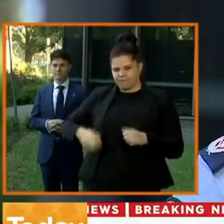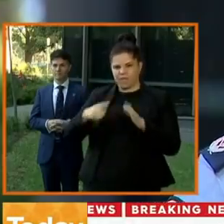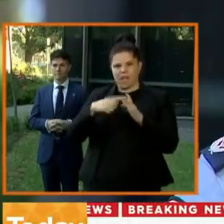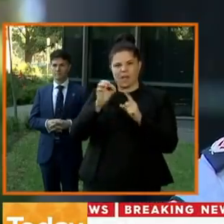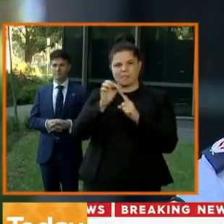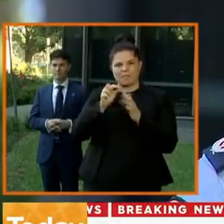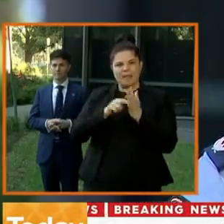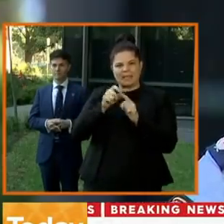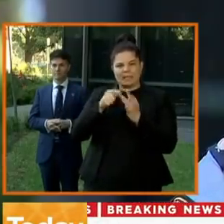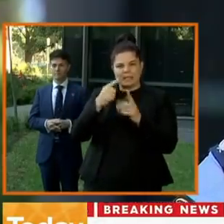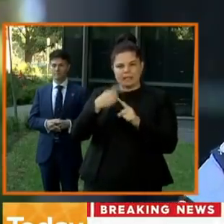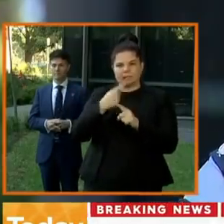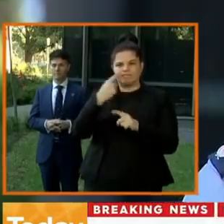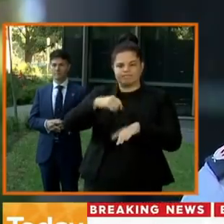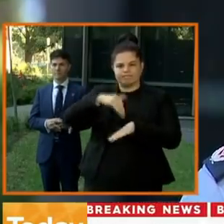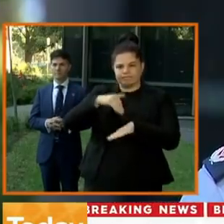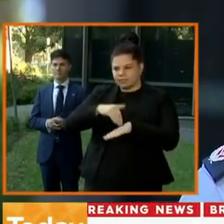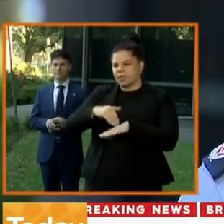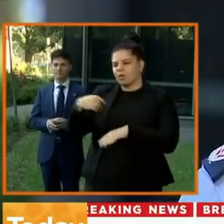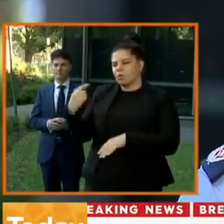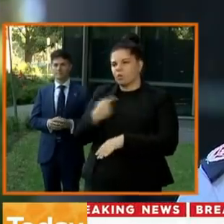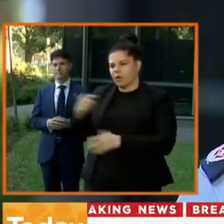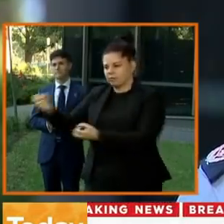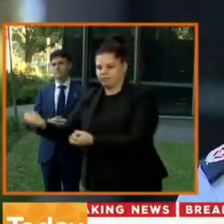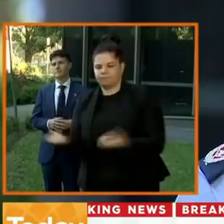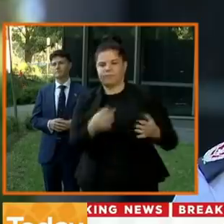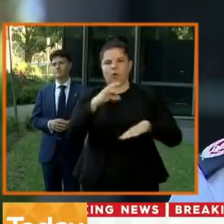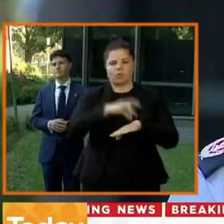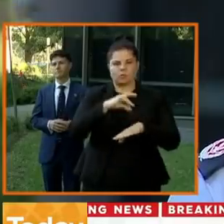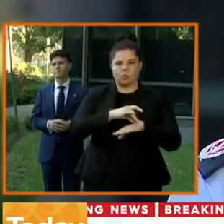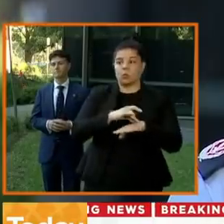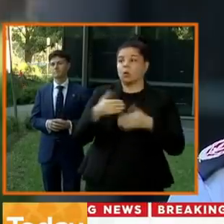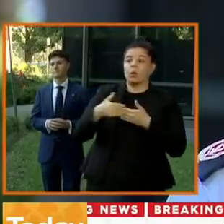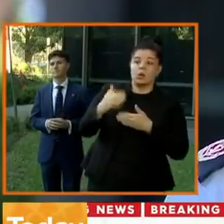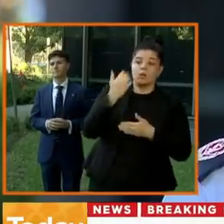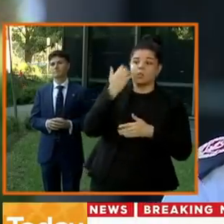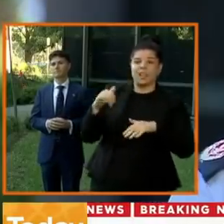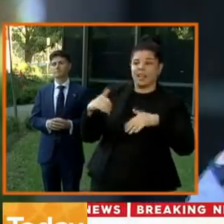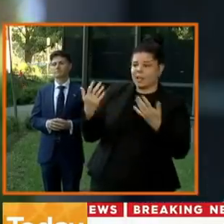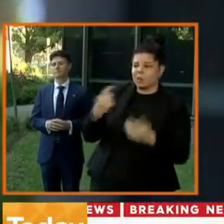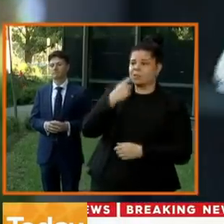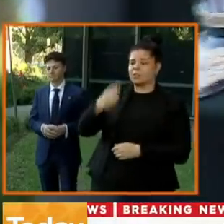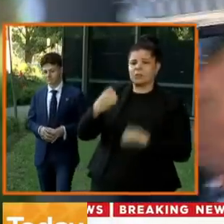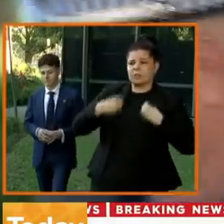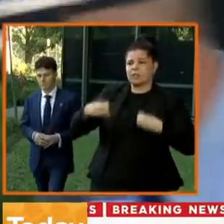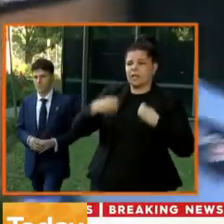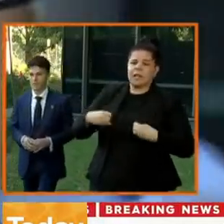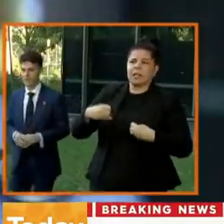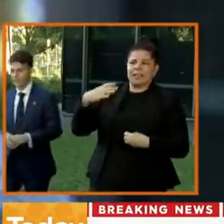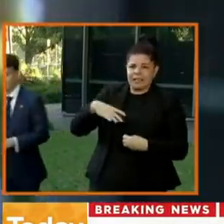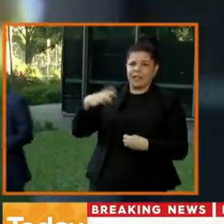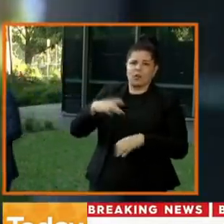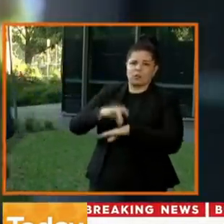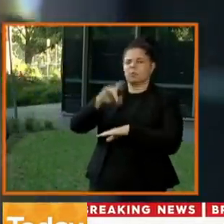needs urgent medical treatment or the type of treatment that can't be provided on the vessel. Thank you.